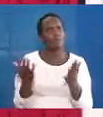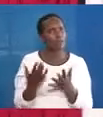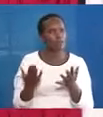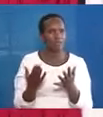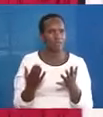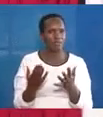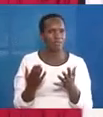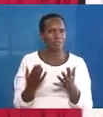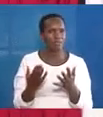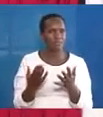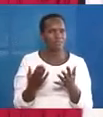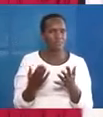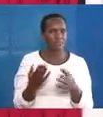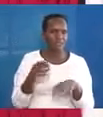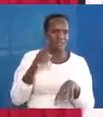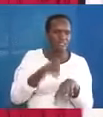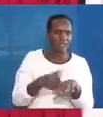with the onset of COVID-19,